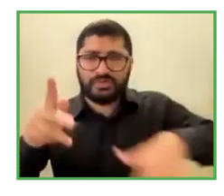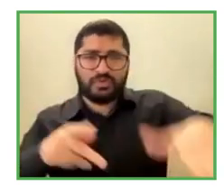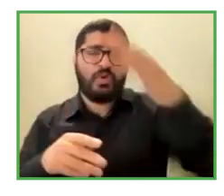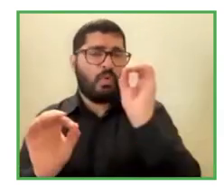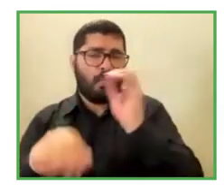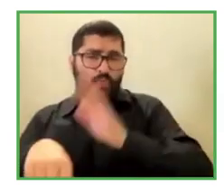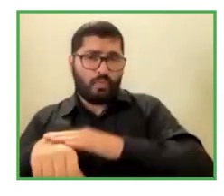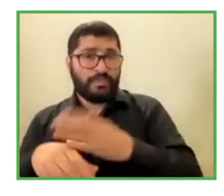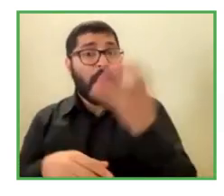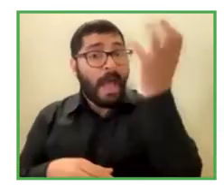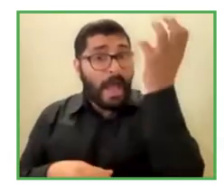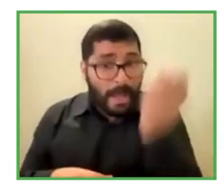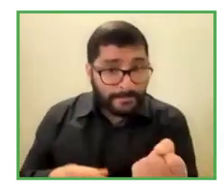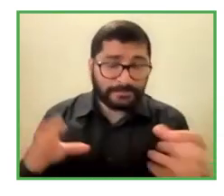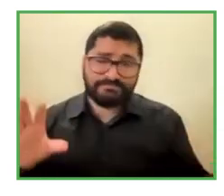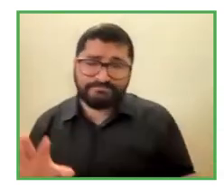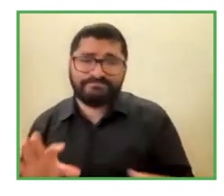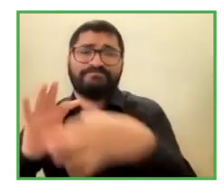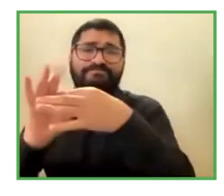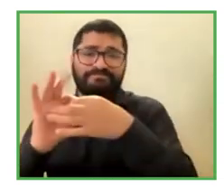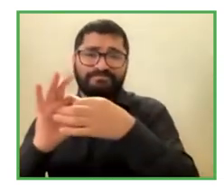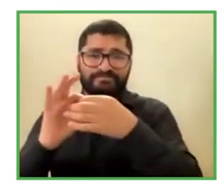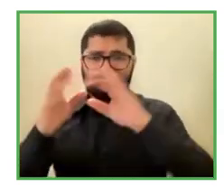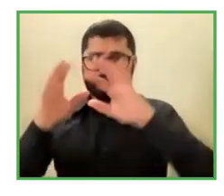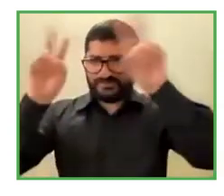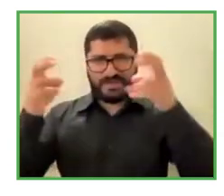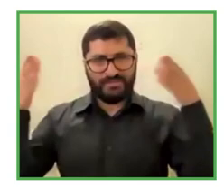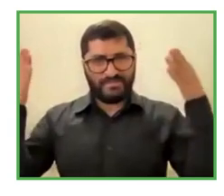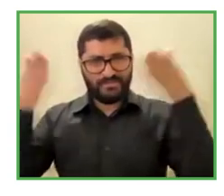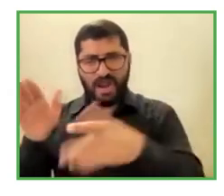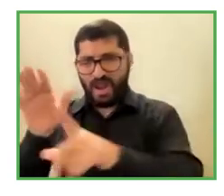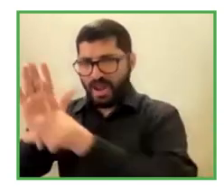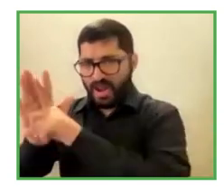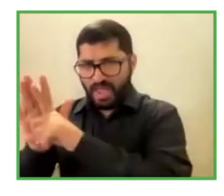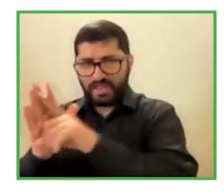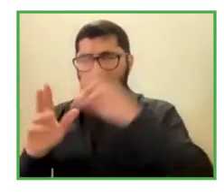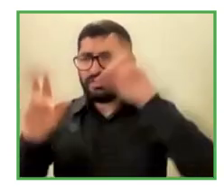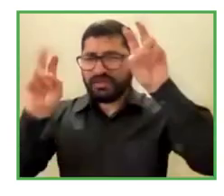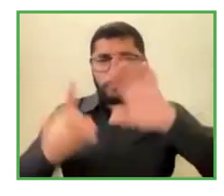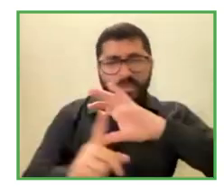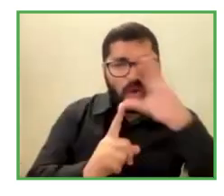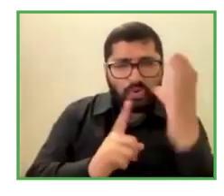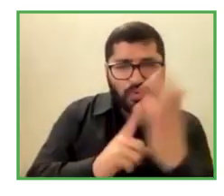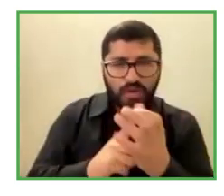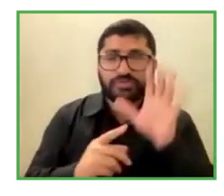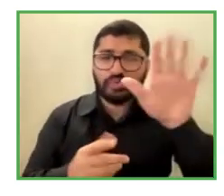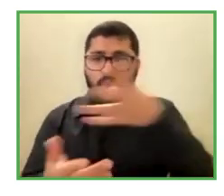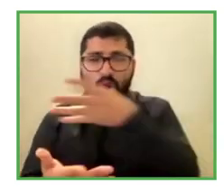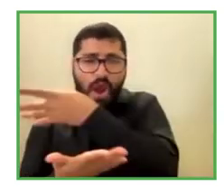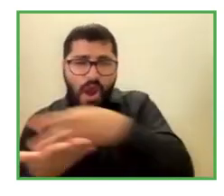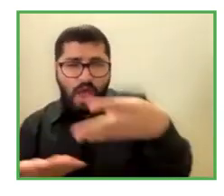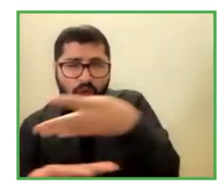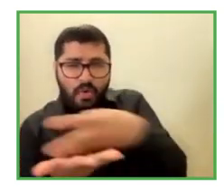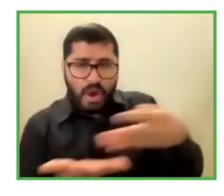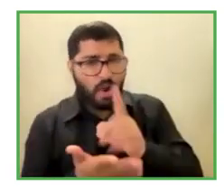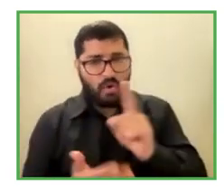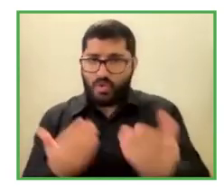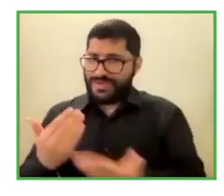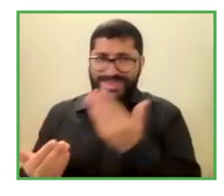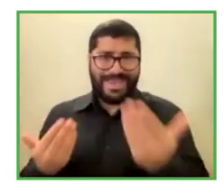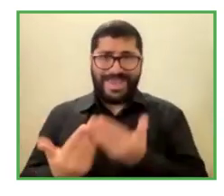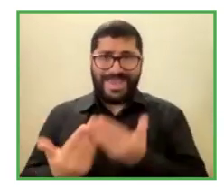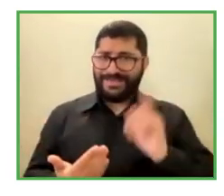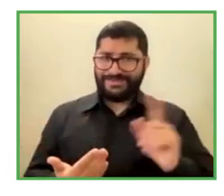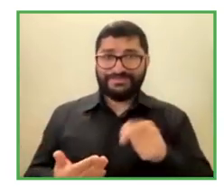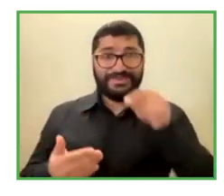the legislation, cultural factors, and of course, language, which is not a minor issue. In this line, we've seen the challenge of crossing